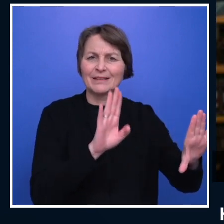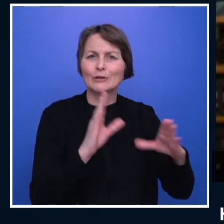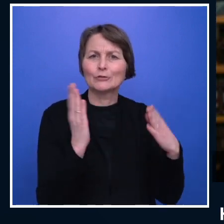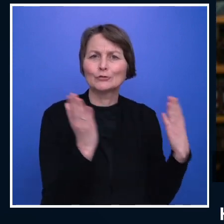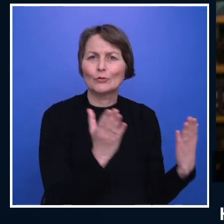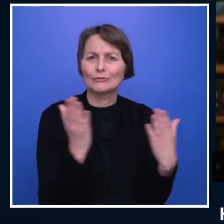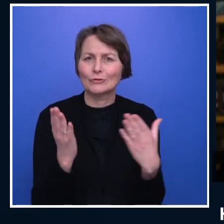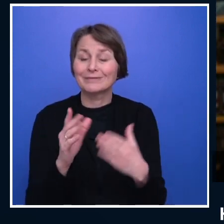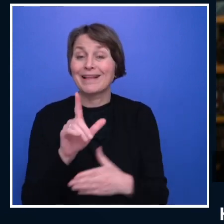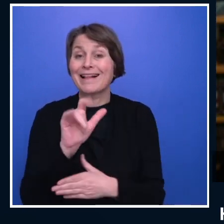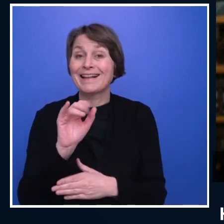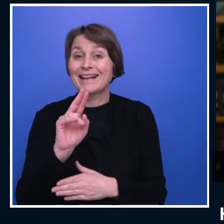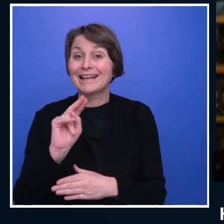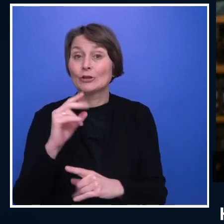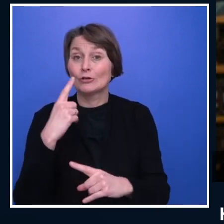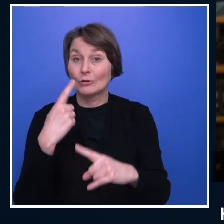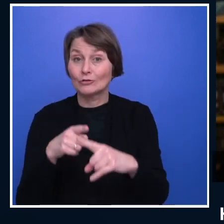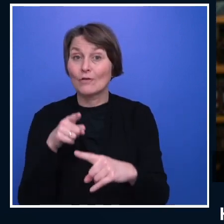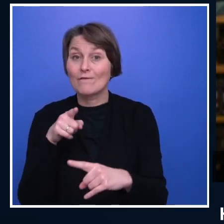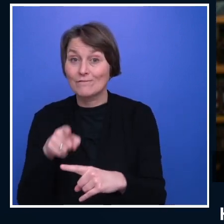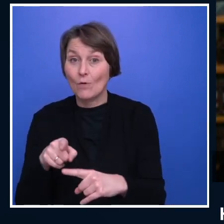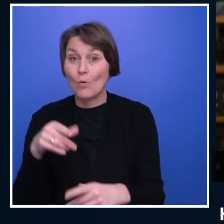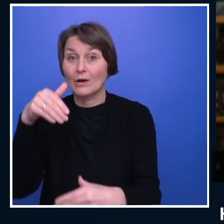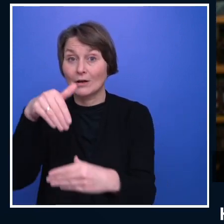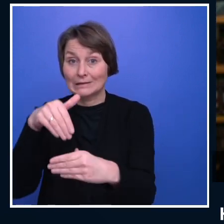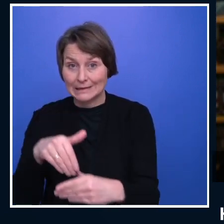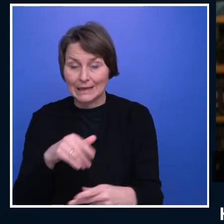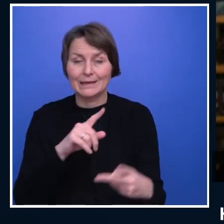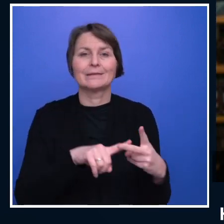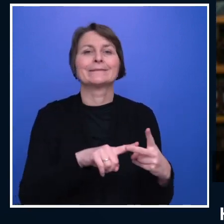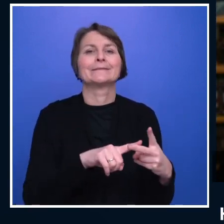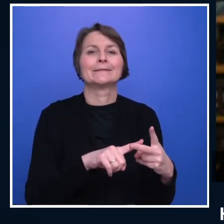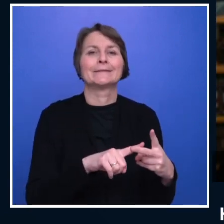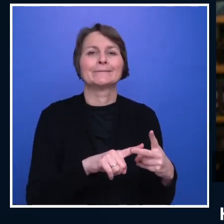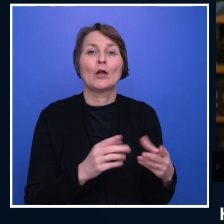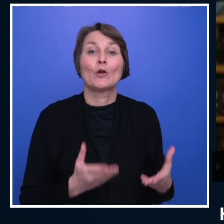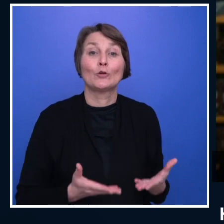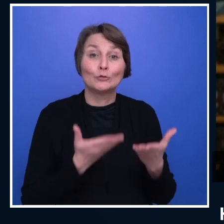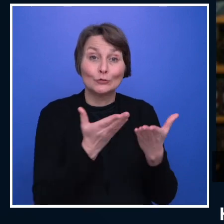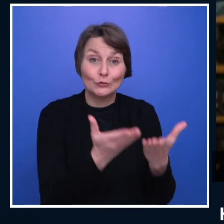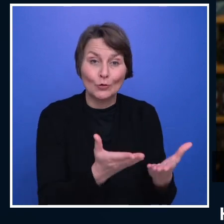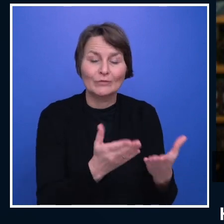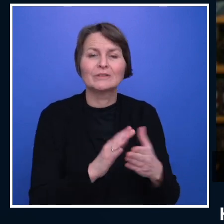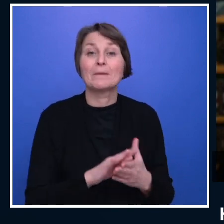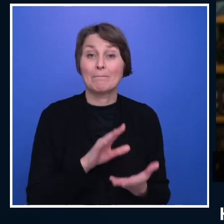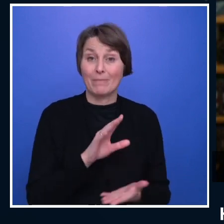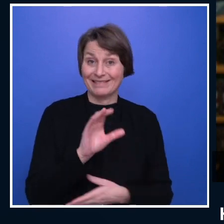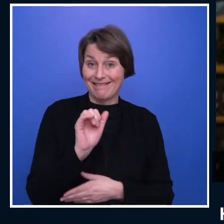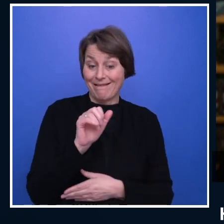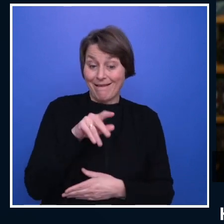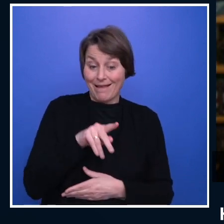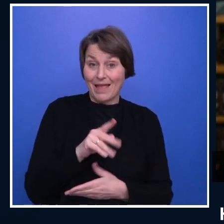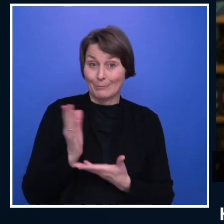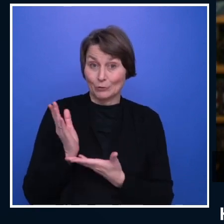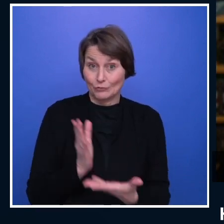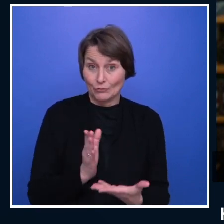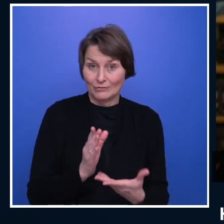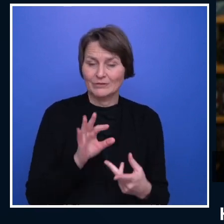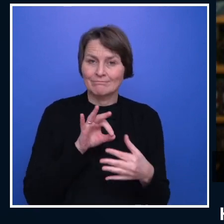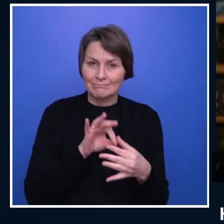right? Mm-hmm. It turns out that the Linux app service on Azure uses containers